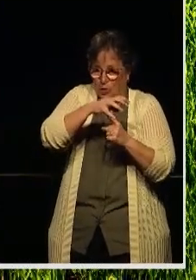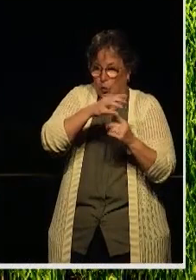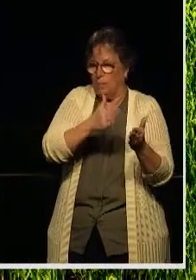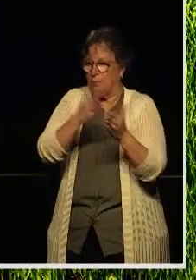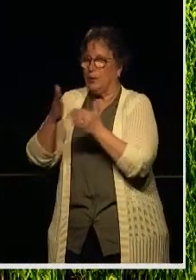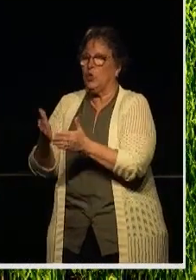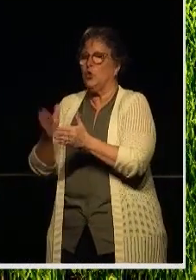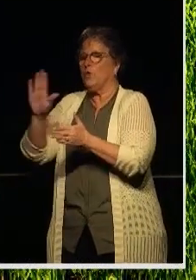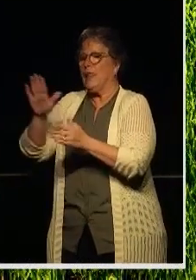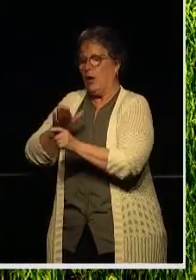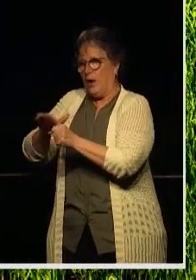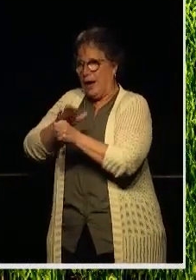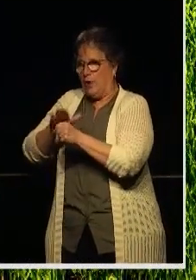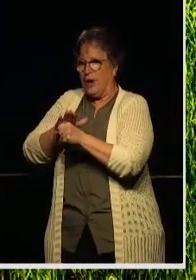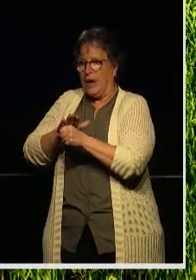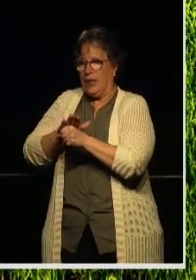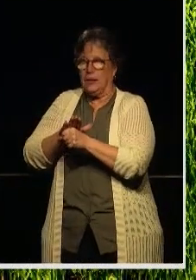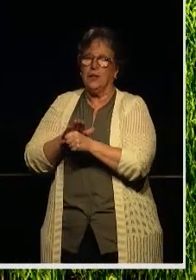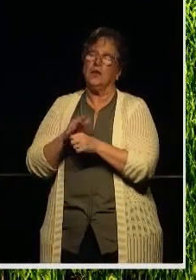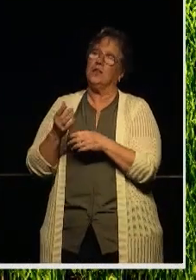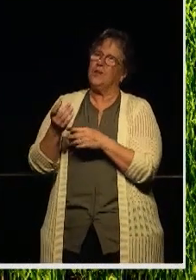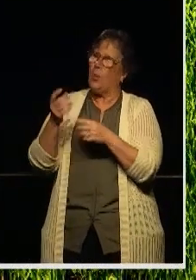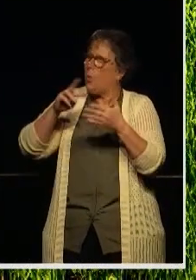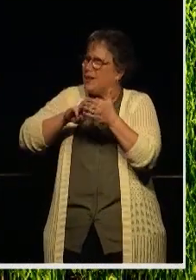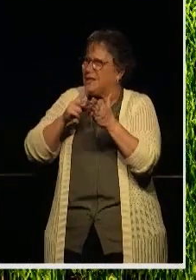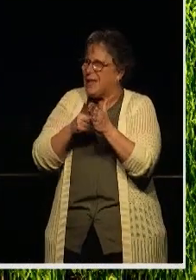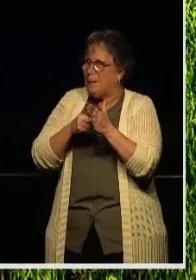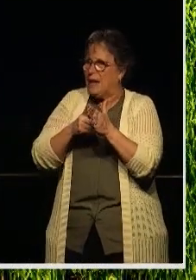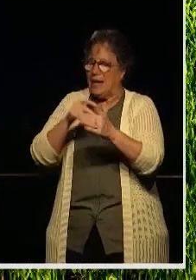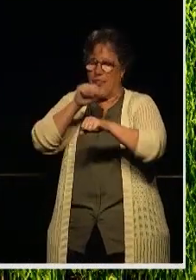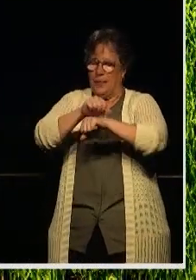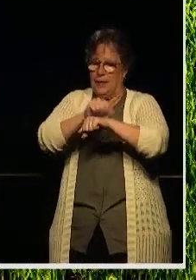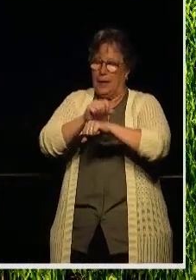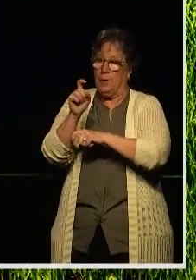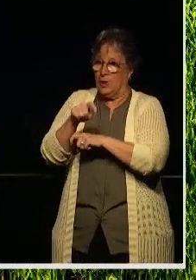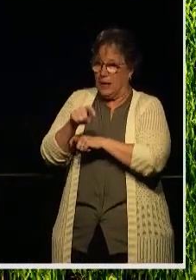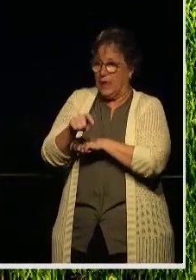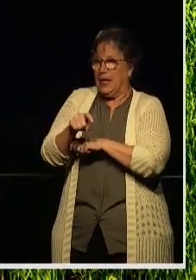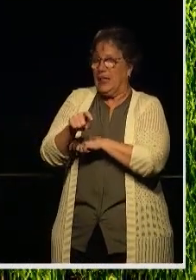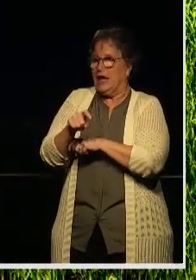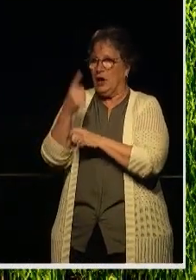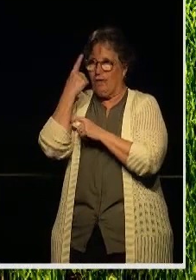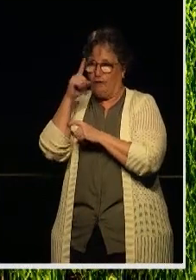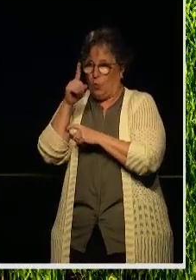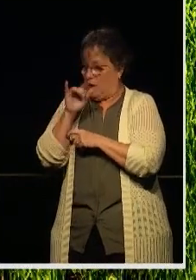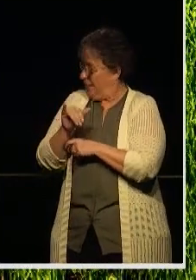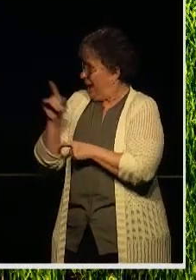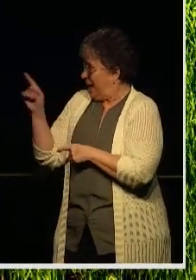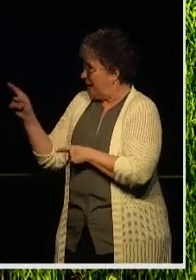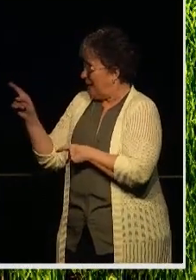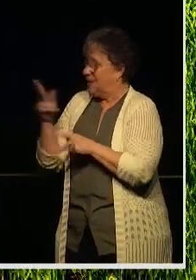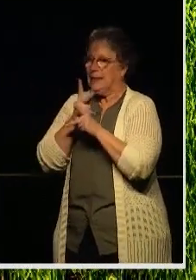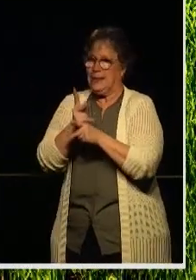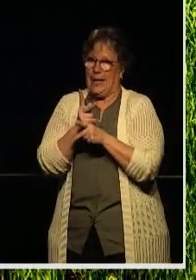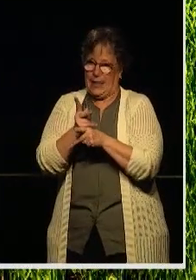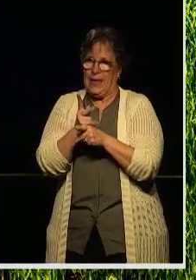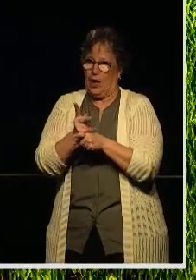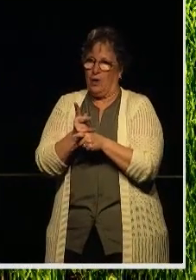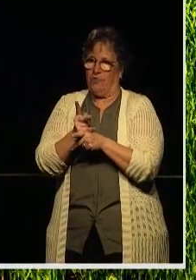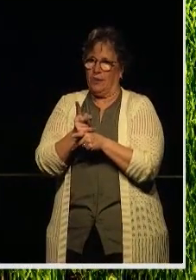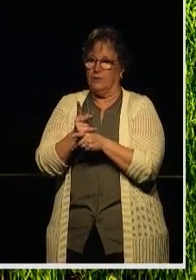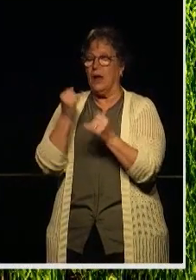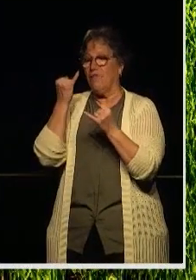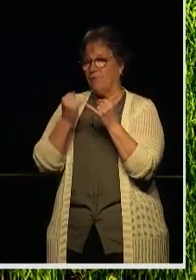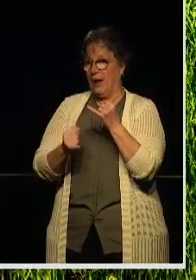semi-autonomously, meaning the labor required to monitor and adjust the conditions within the production chamber is taken care of.